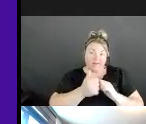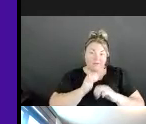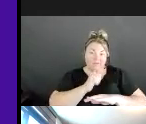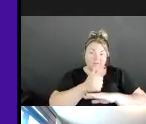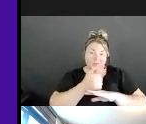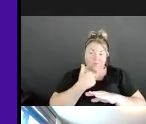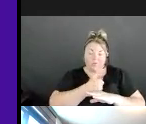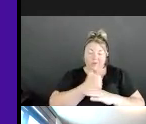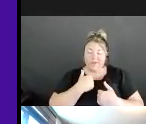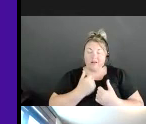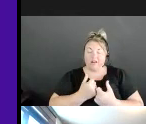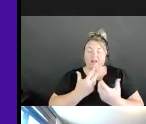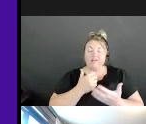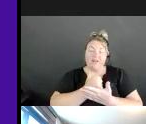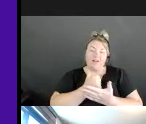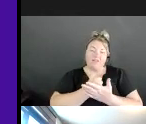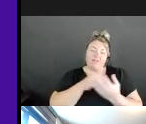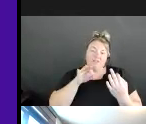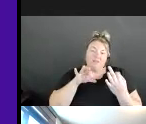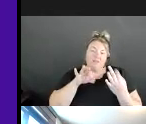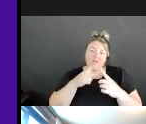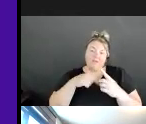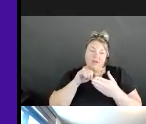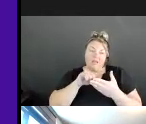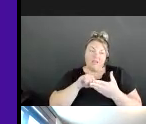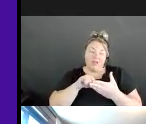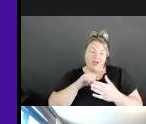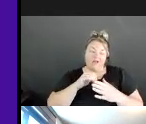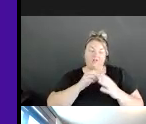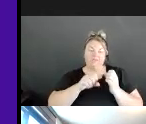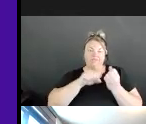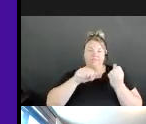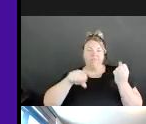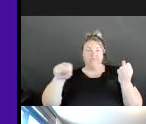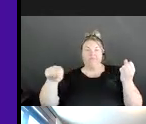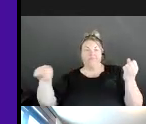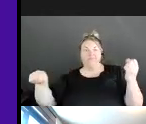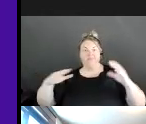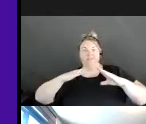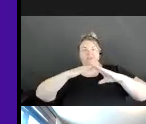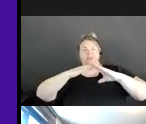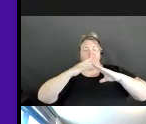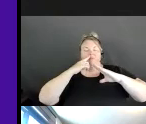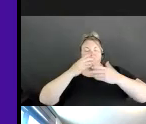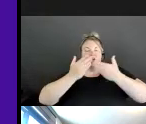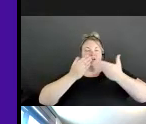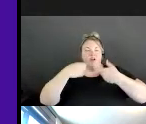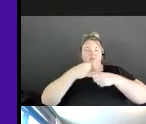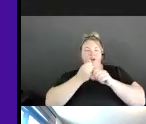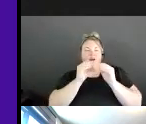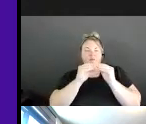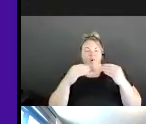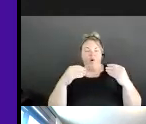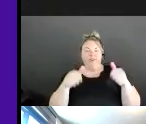helpful feedback about that potentially being a barrier unintentionally to services and making it more difficult. So what we have